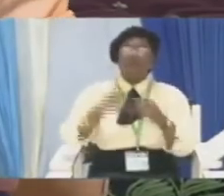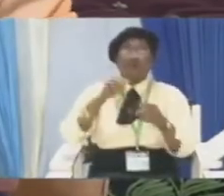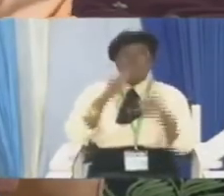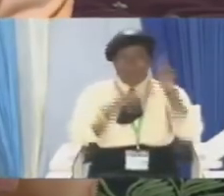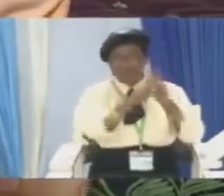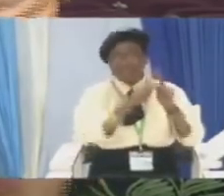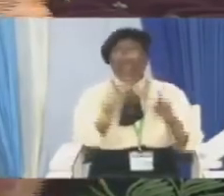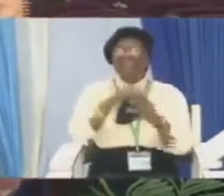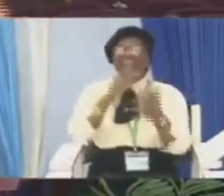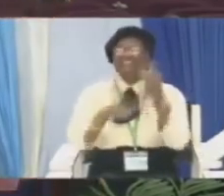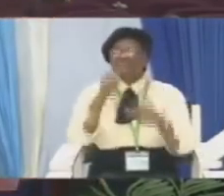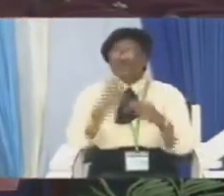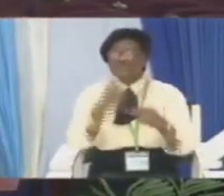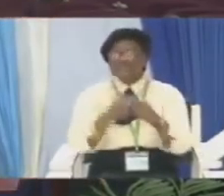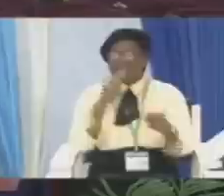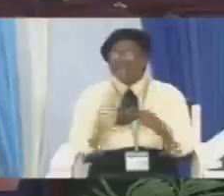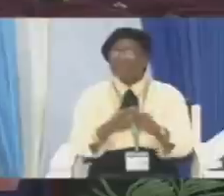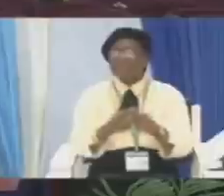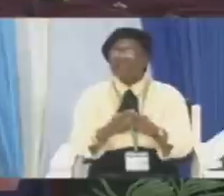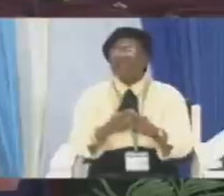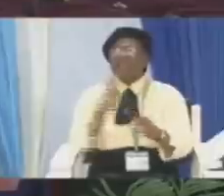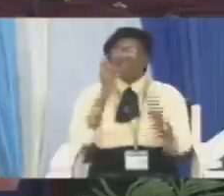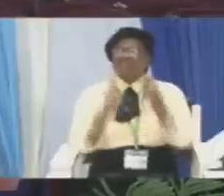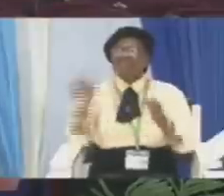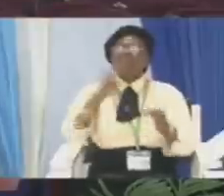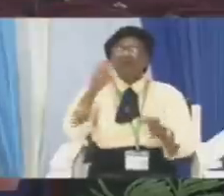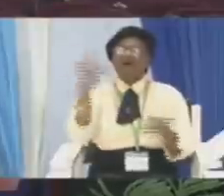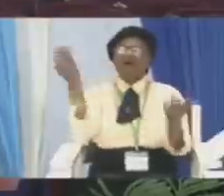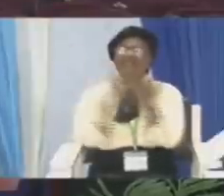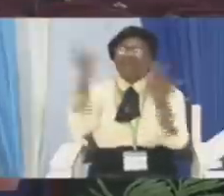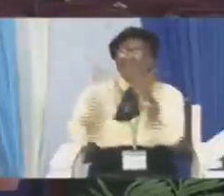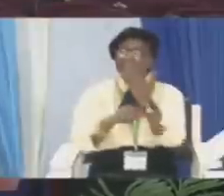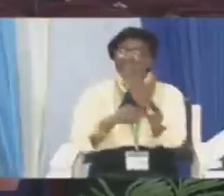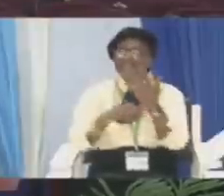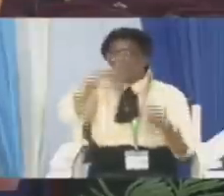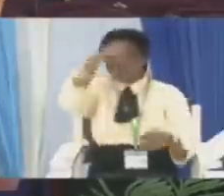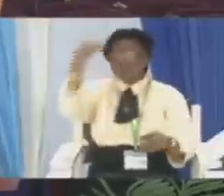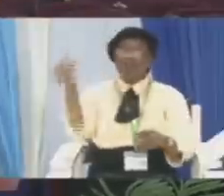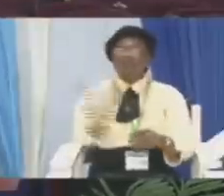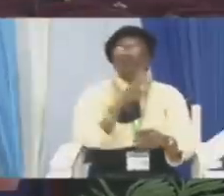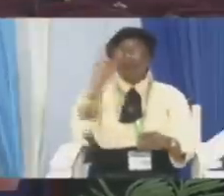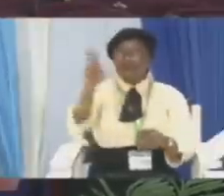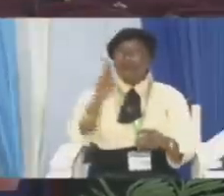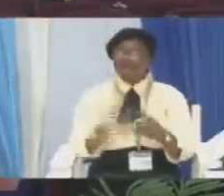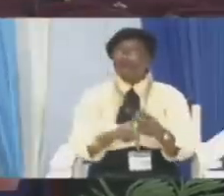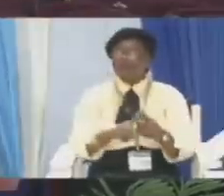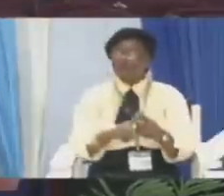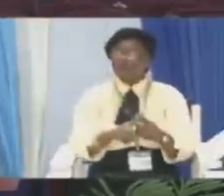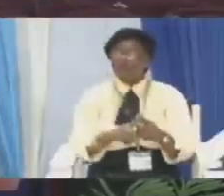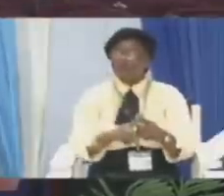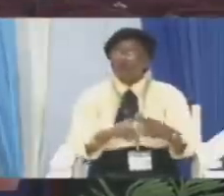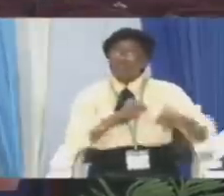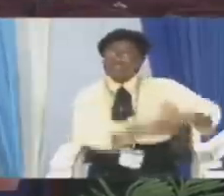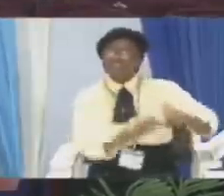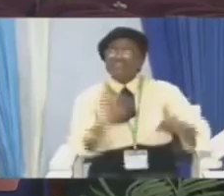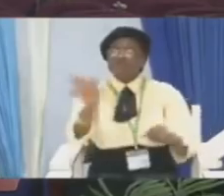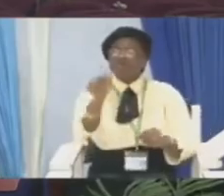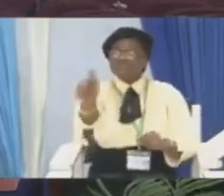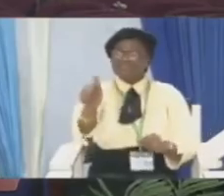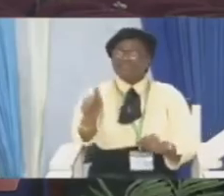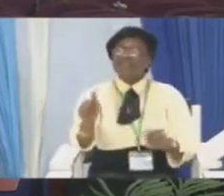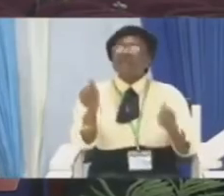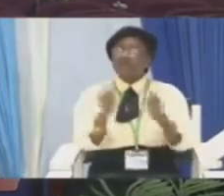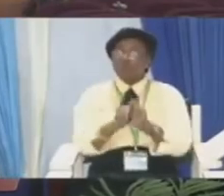of Jesus Christ. If you are in darkness because you associate yourself with